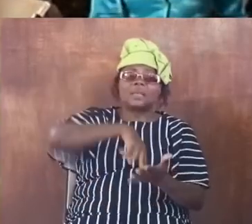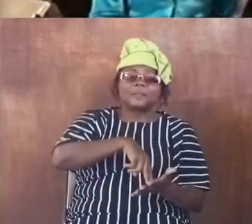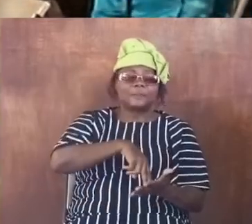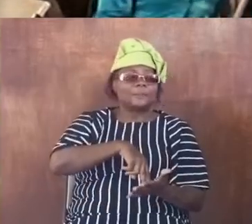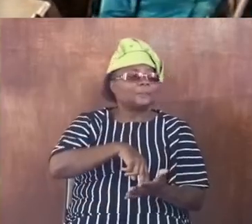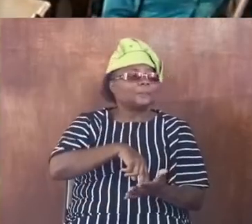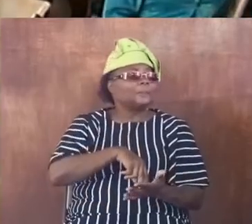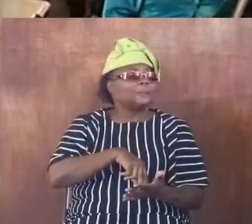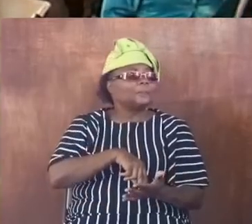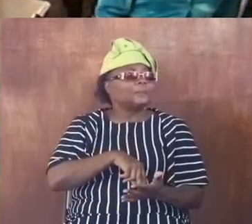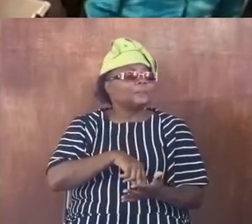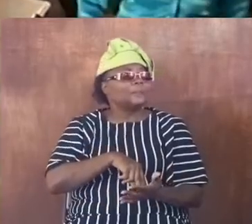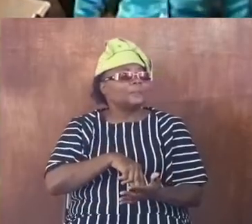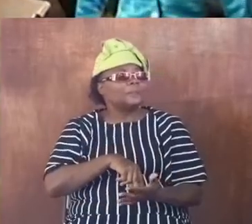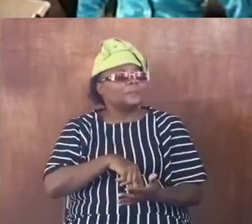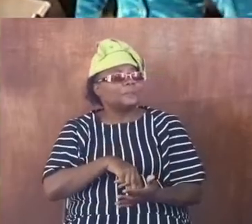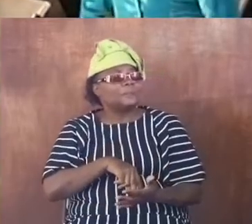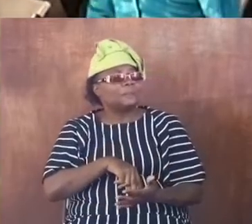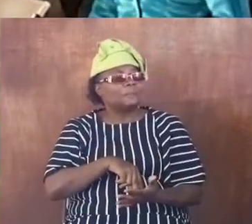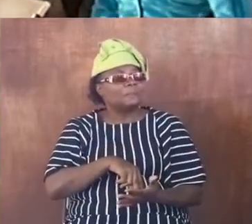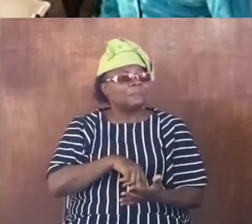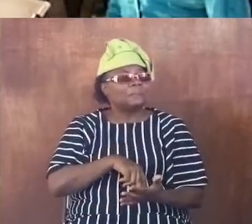So how are you going to go to heaven if you don't die?